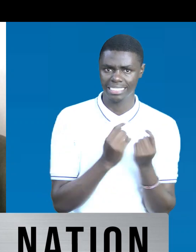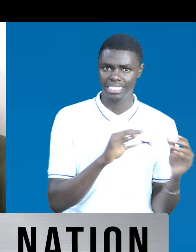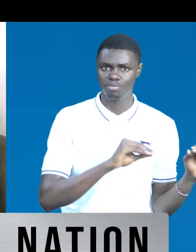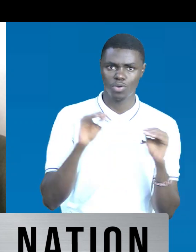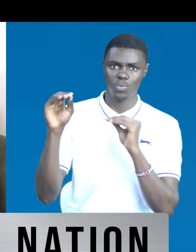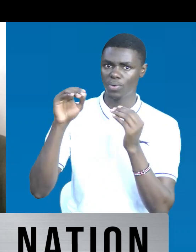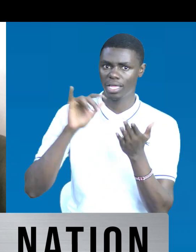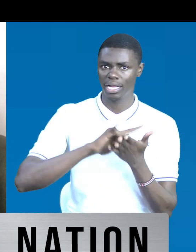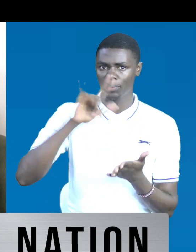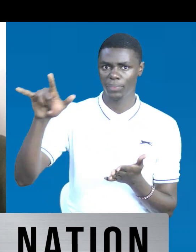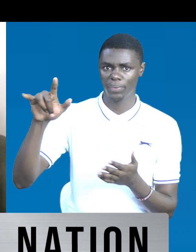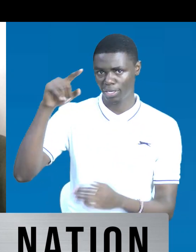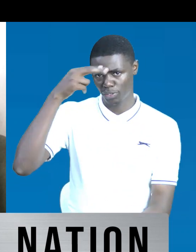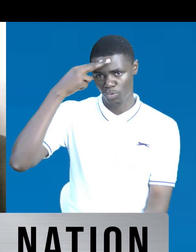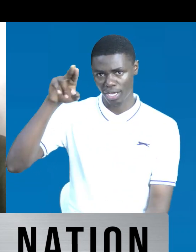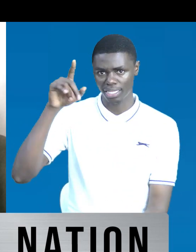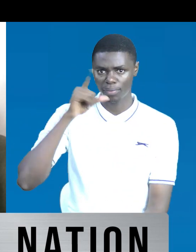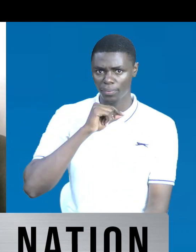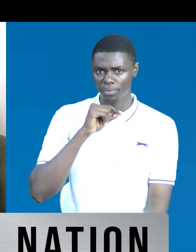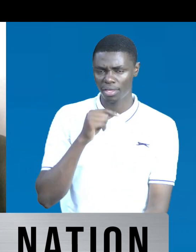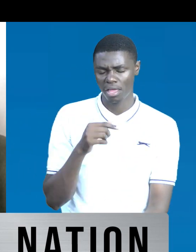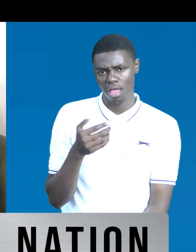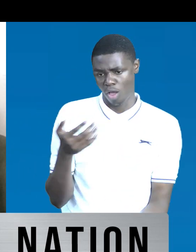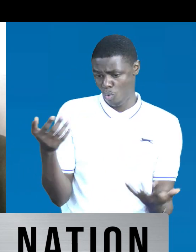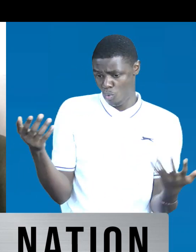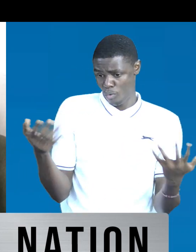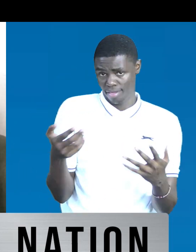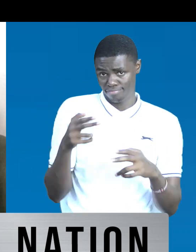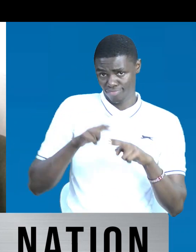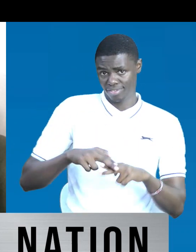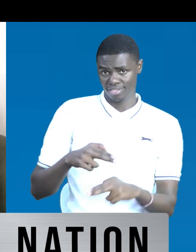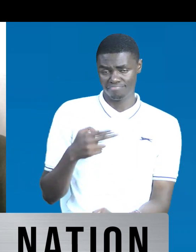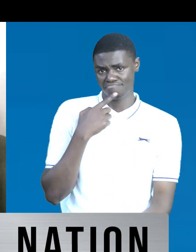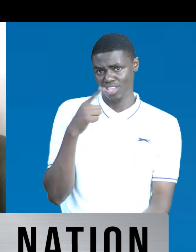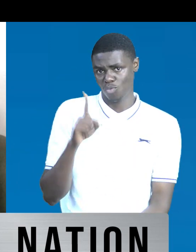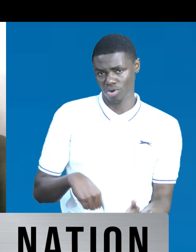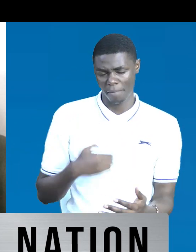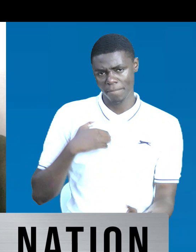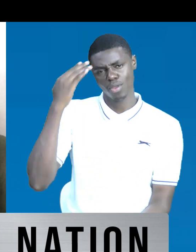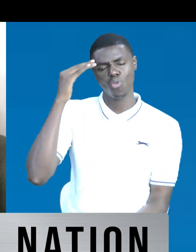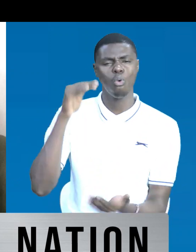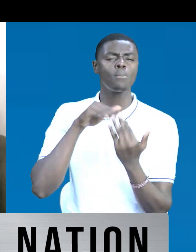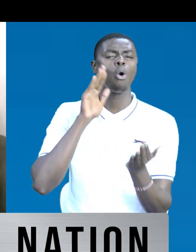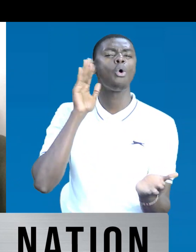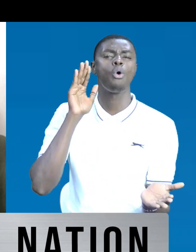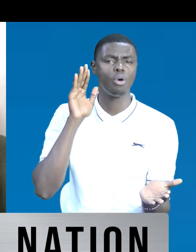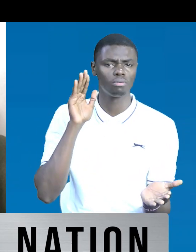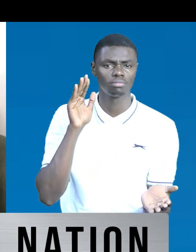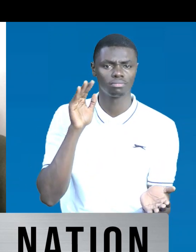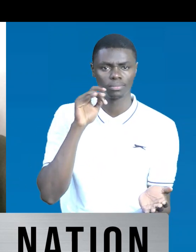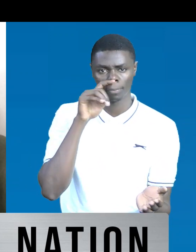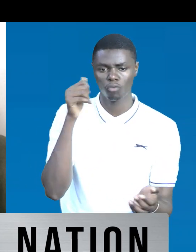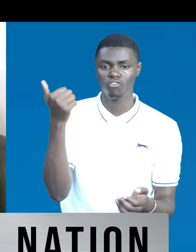already landed in Haiti. From where I sit, I would not say that I know much of any group that has